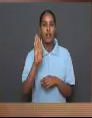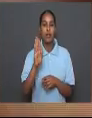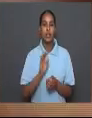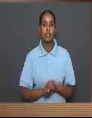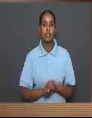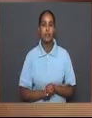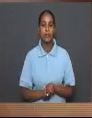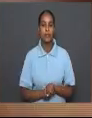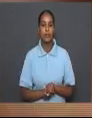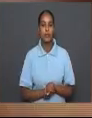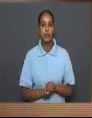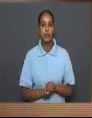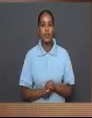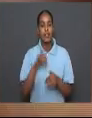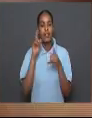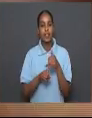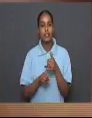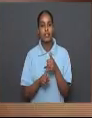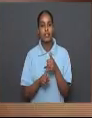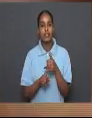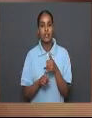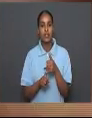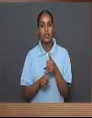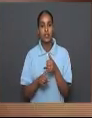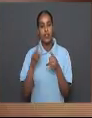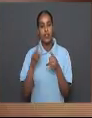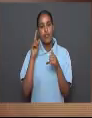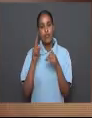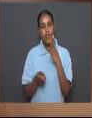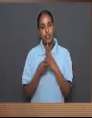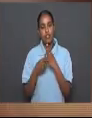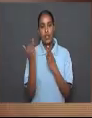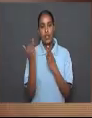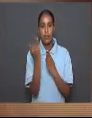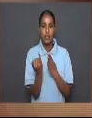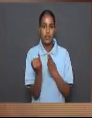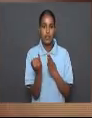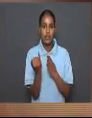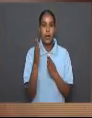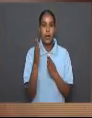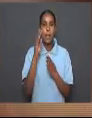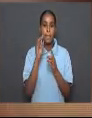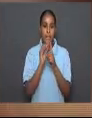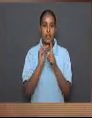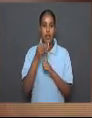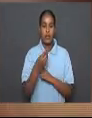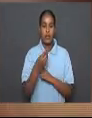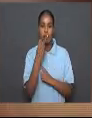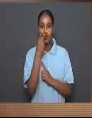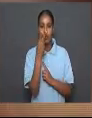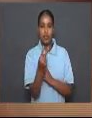butanoate. Finally, in the fourth image, bananas are